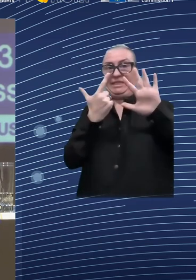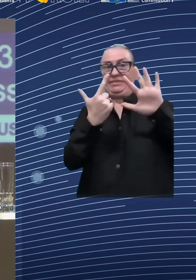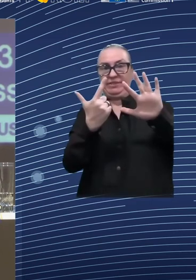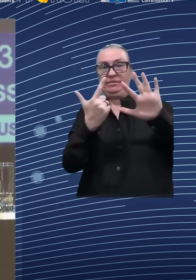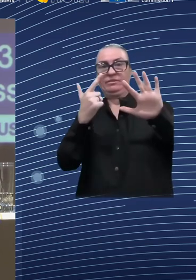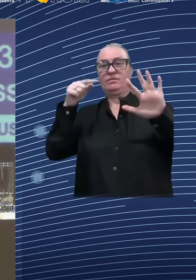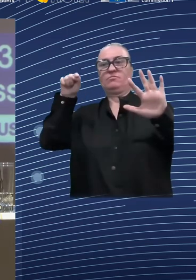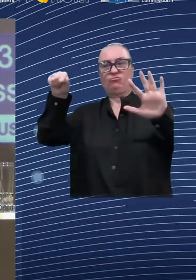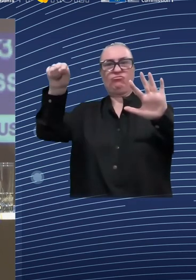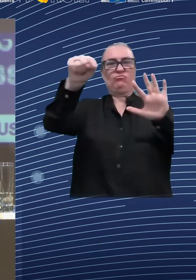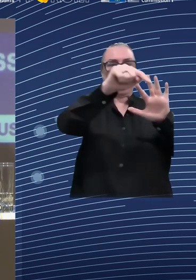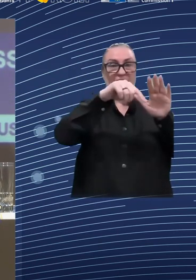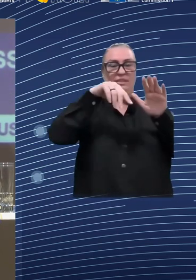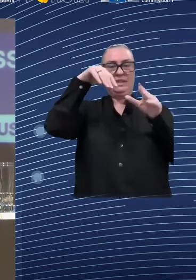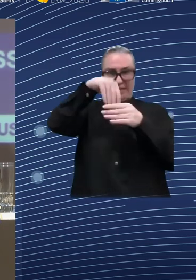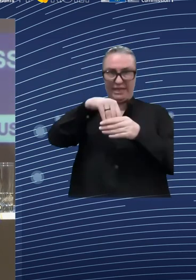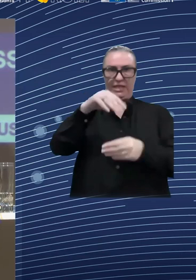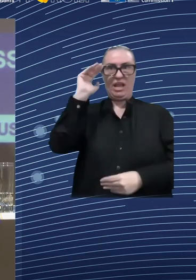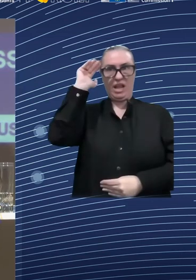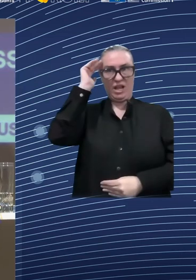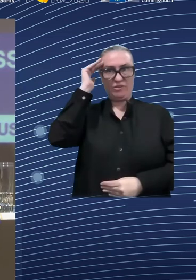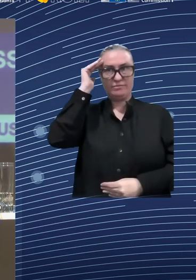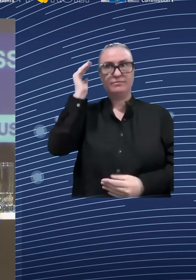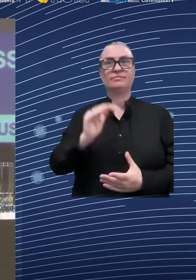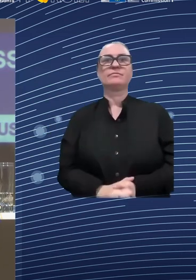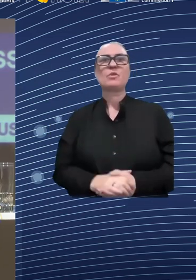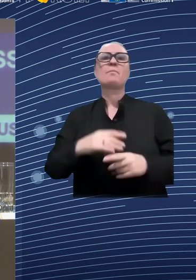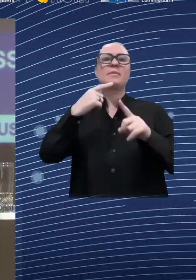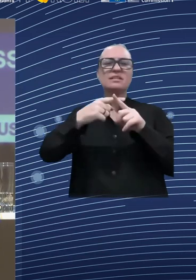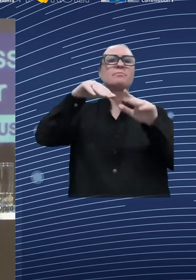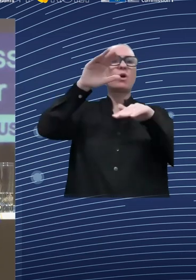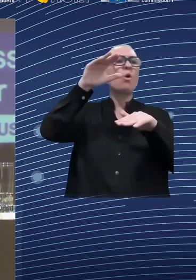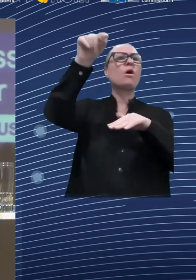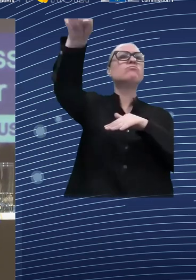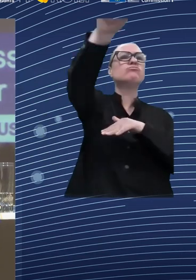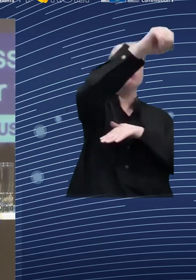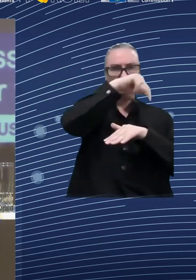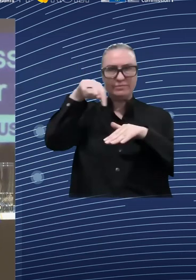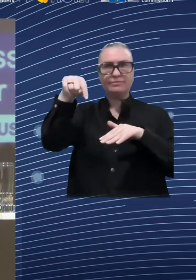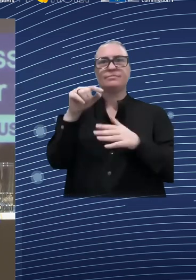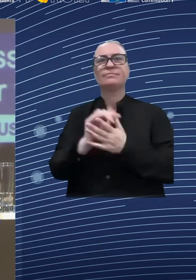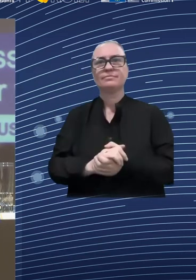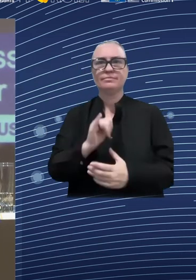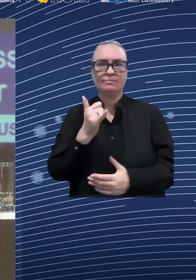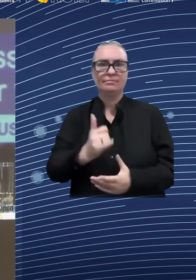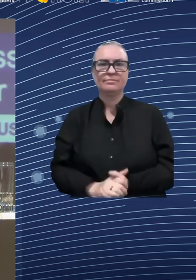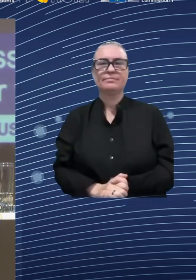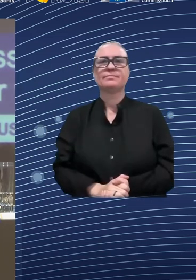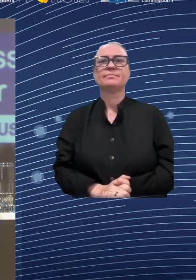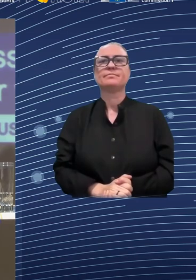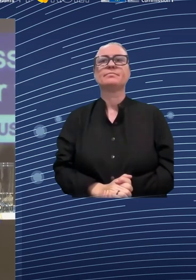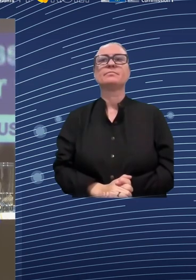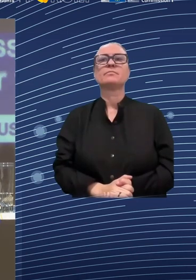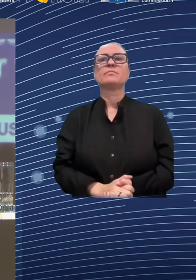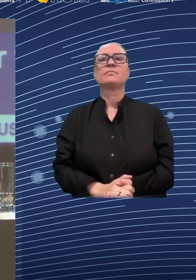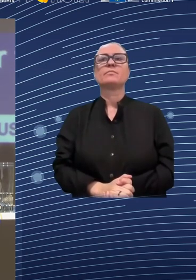is our workforce development agency, SkillNet. And really what we've done there is allowed that agency to operate in a